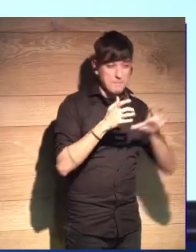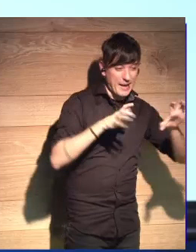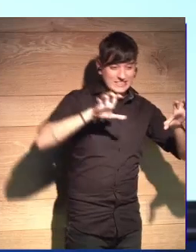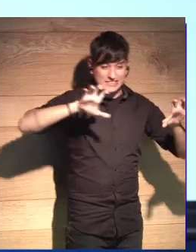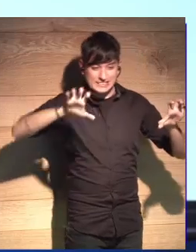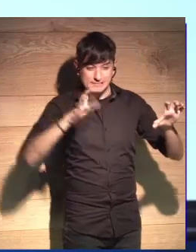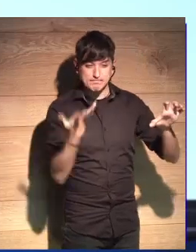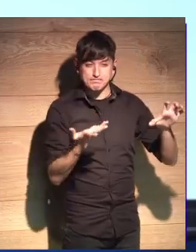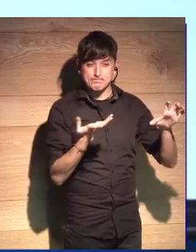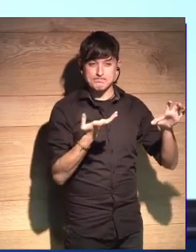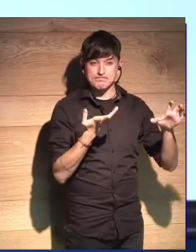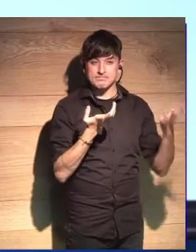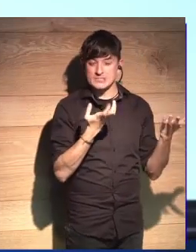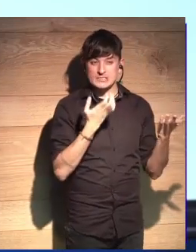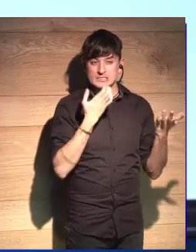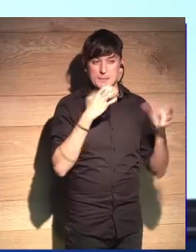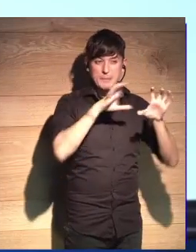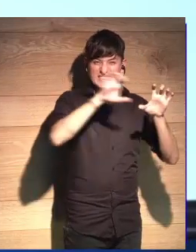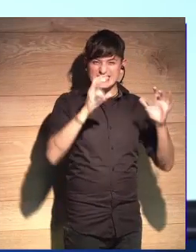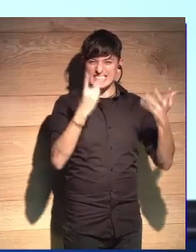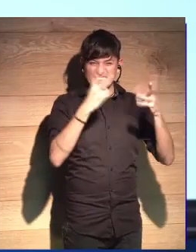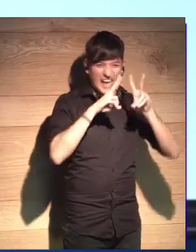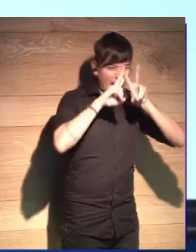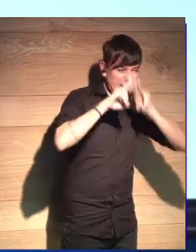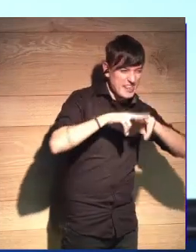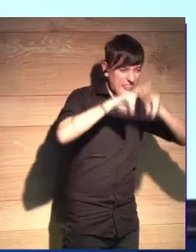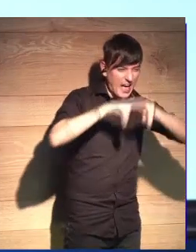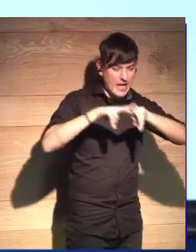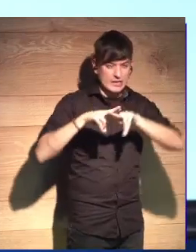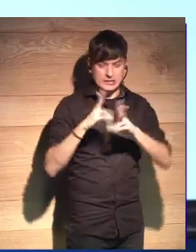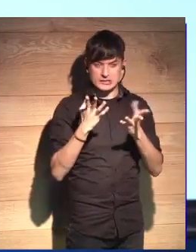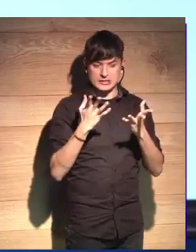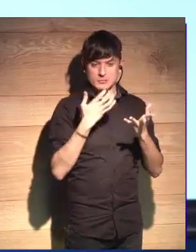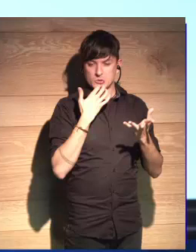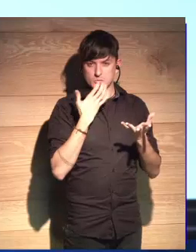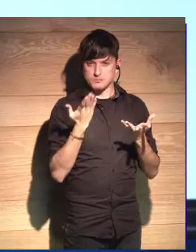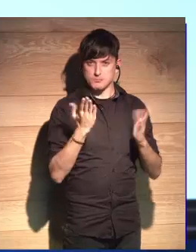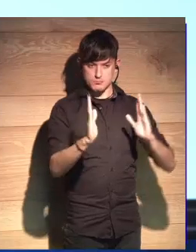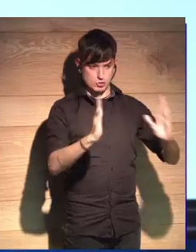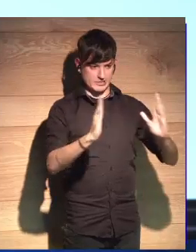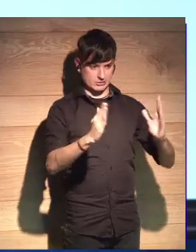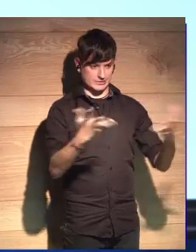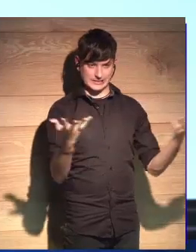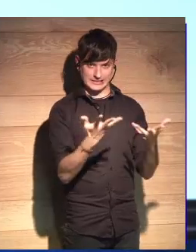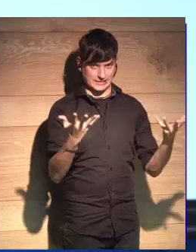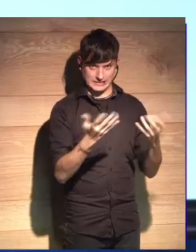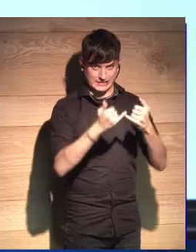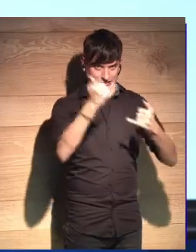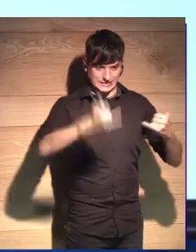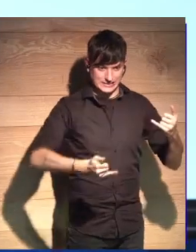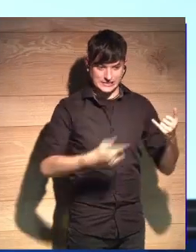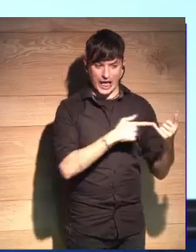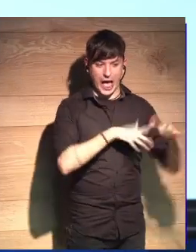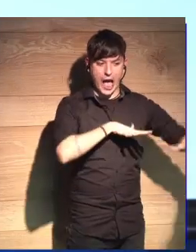himself how nations cope with crisis and change, and he analyzes 7 countries that at some point in time have had to